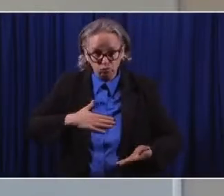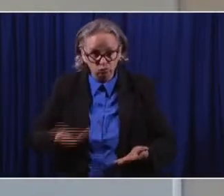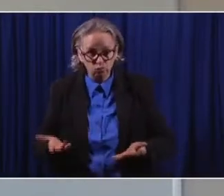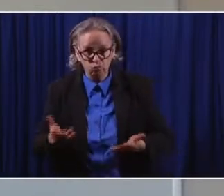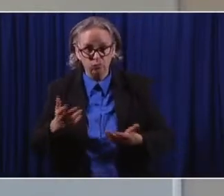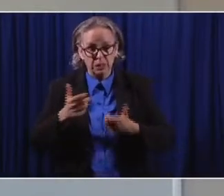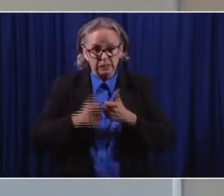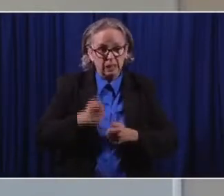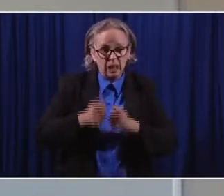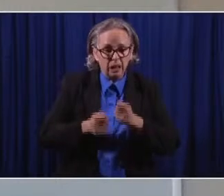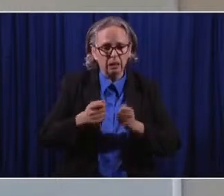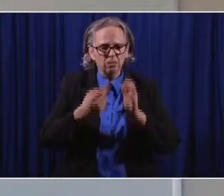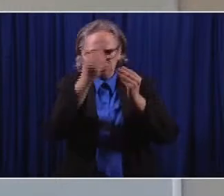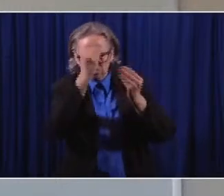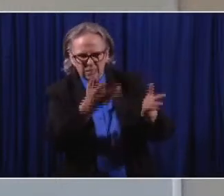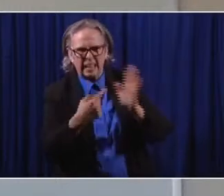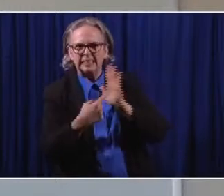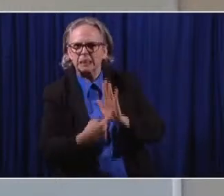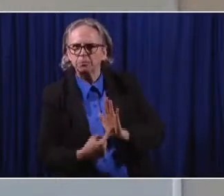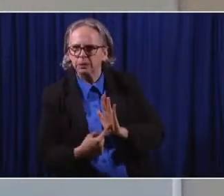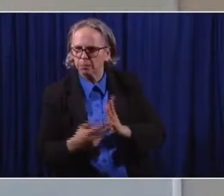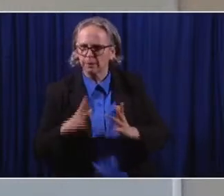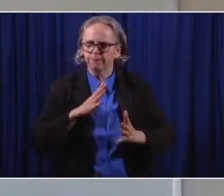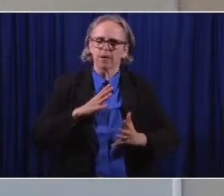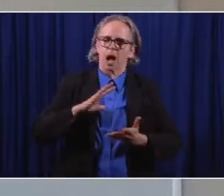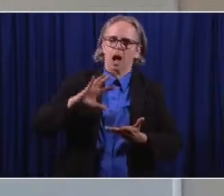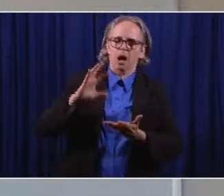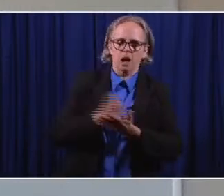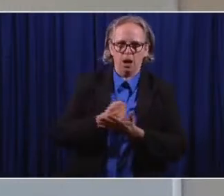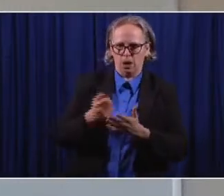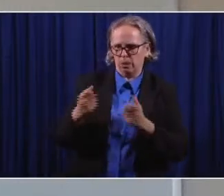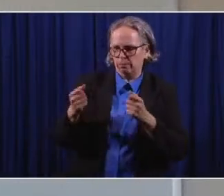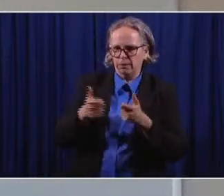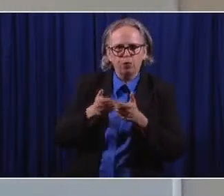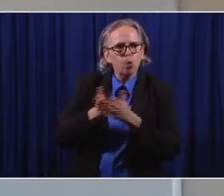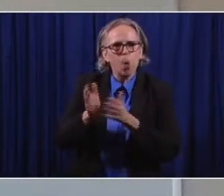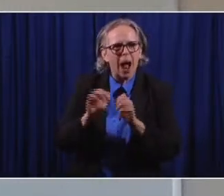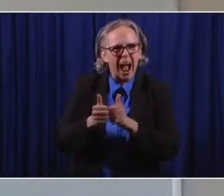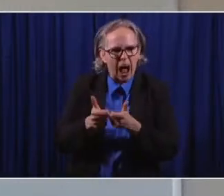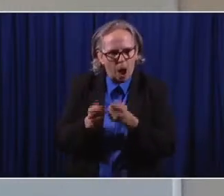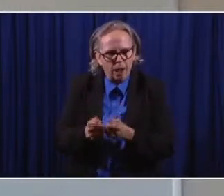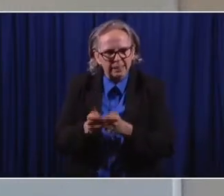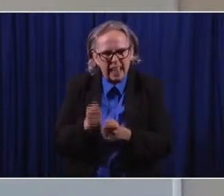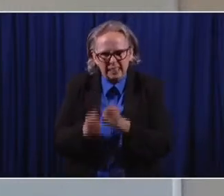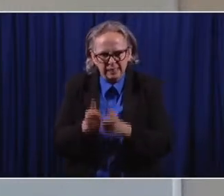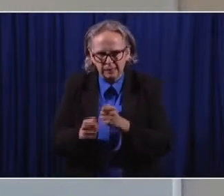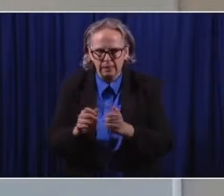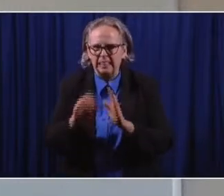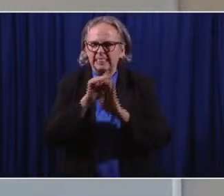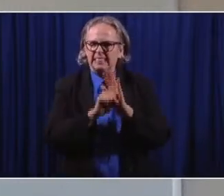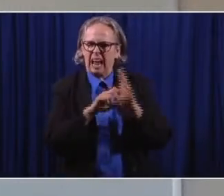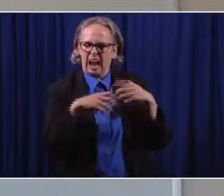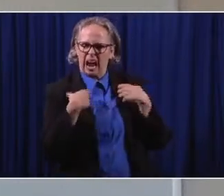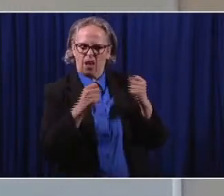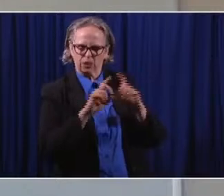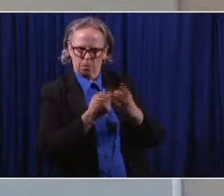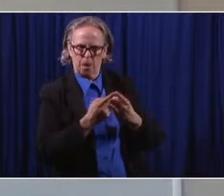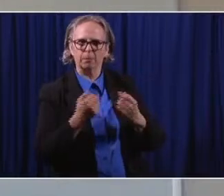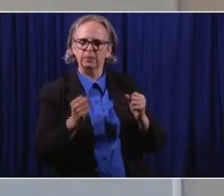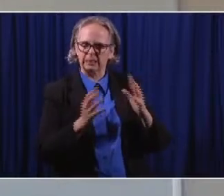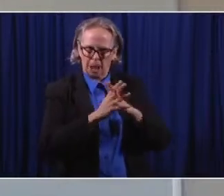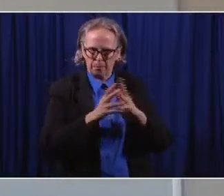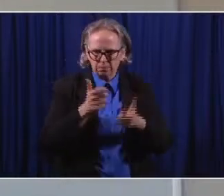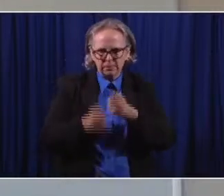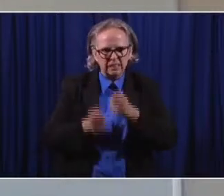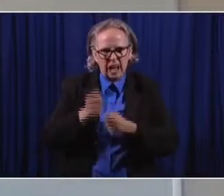easily done through a text messaging system developed by the state health department. If you know, that really helps with data collection. It